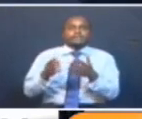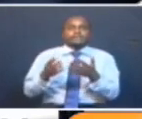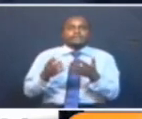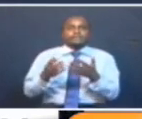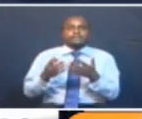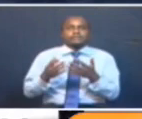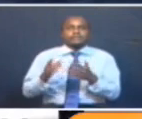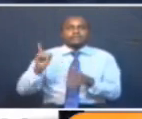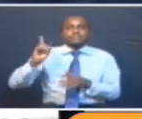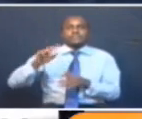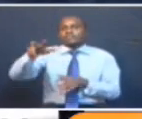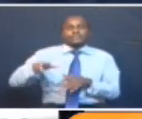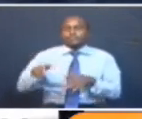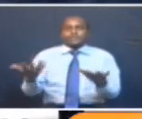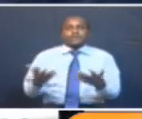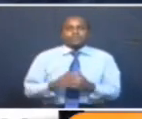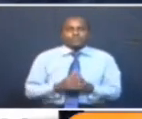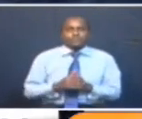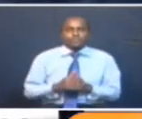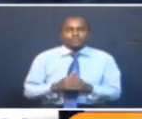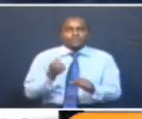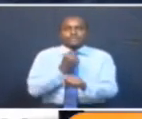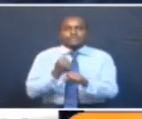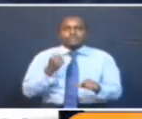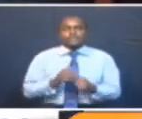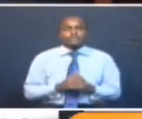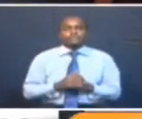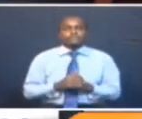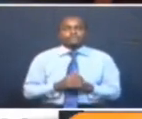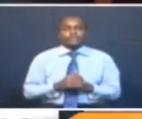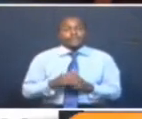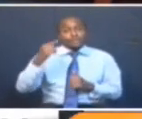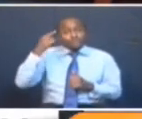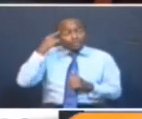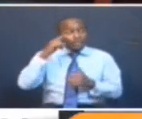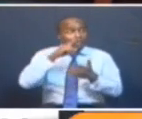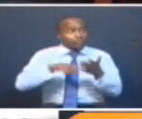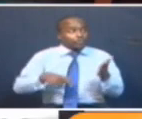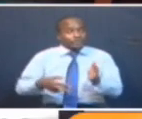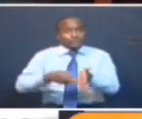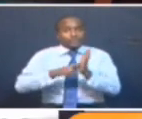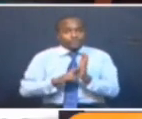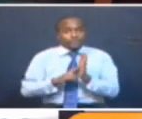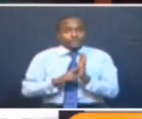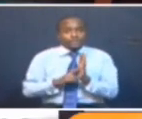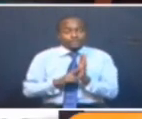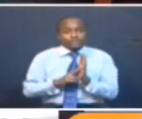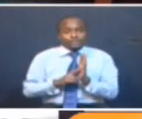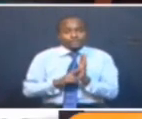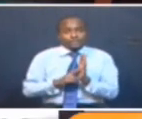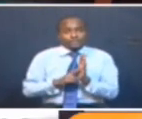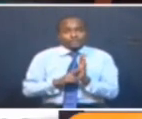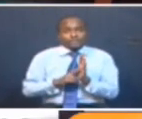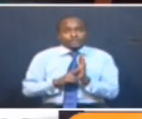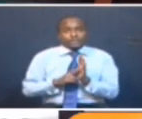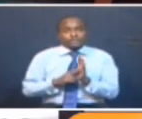it's Minister of Transport? It's very difficult. Yeah. So I think that what is required is that little bit more, still